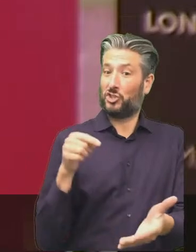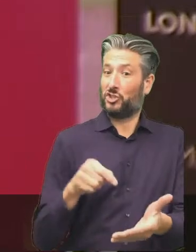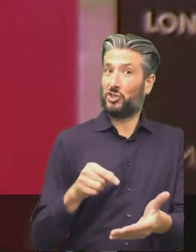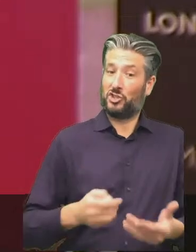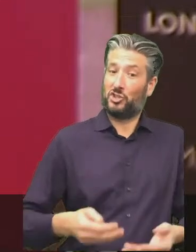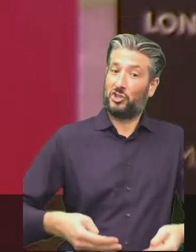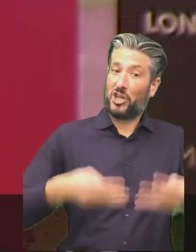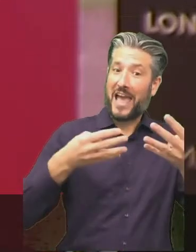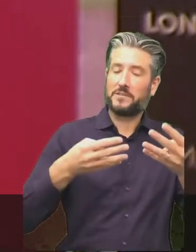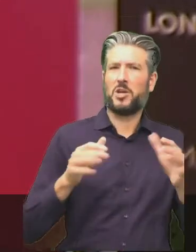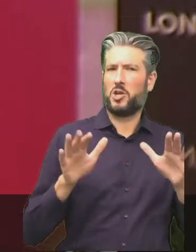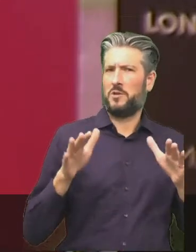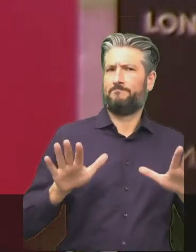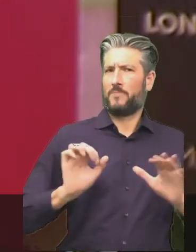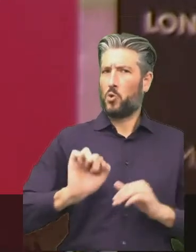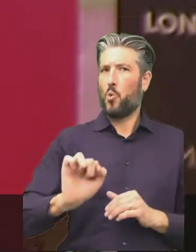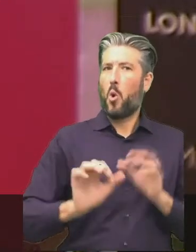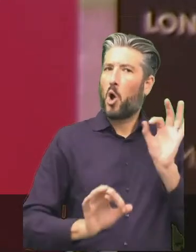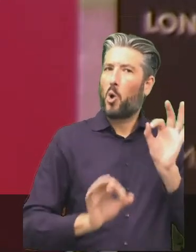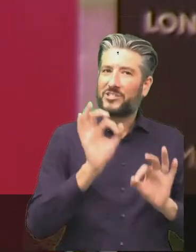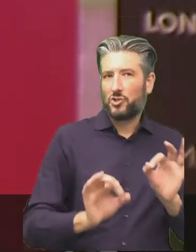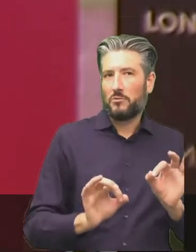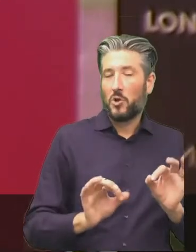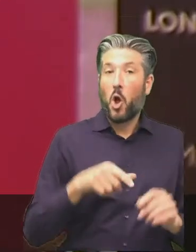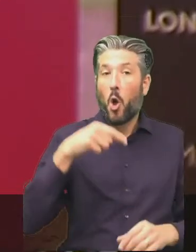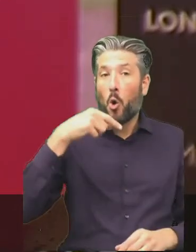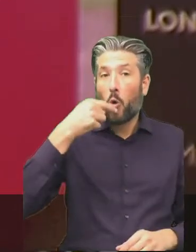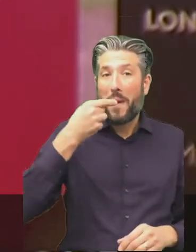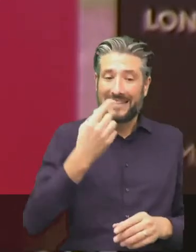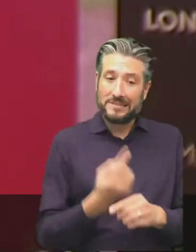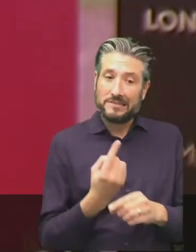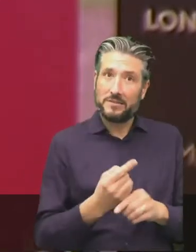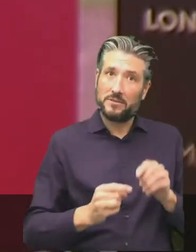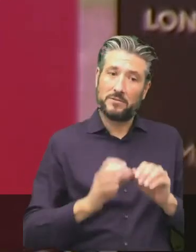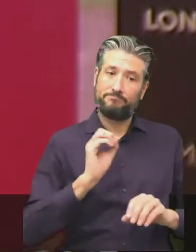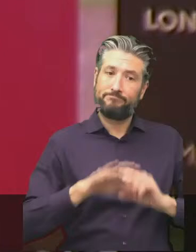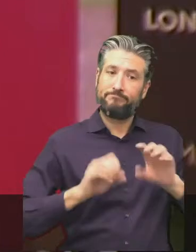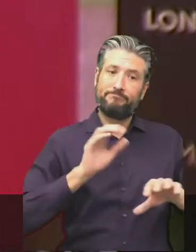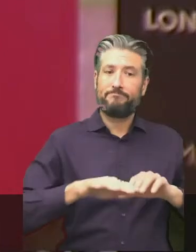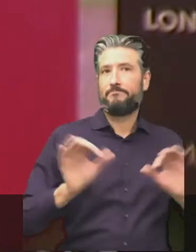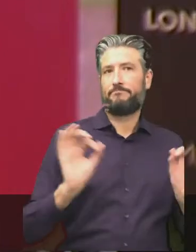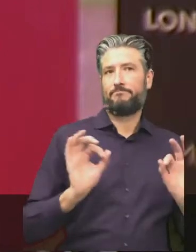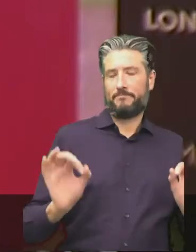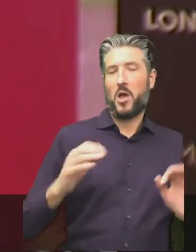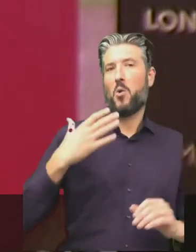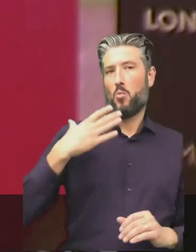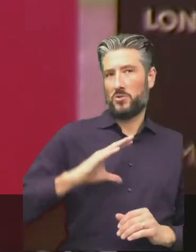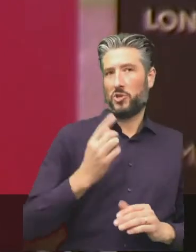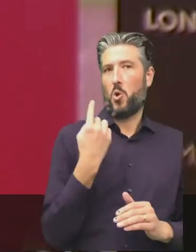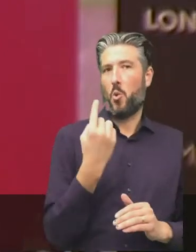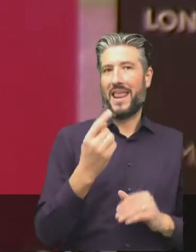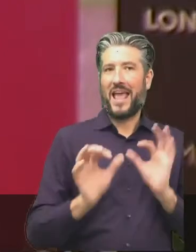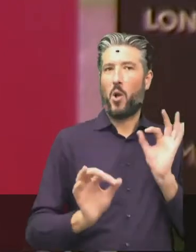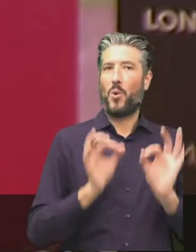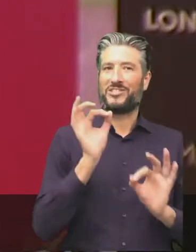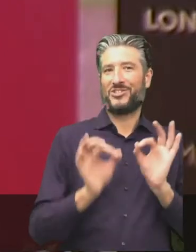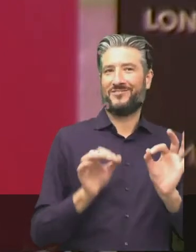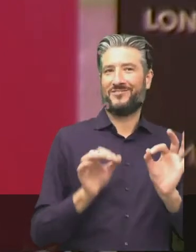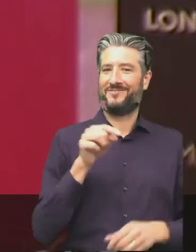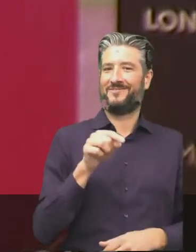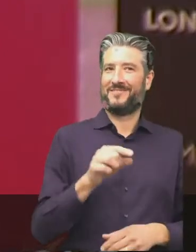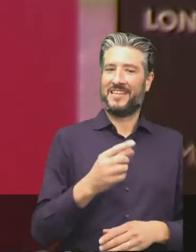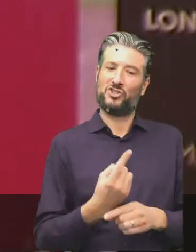to allow us to focus on answering as many of your questions as possible tonight. Comments will not be